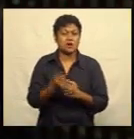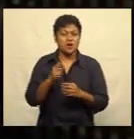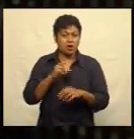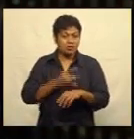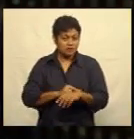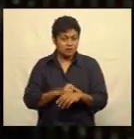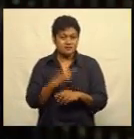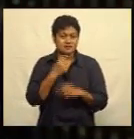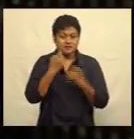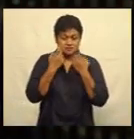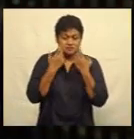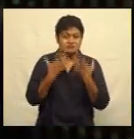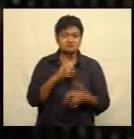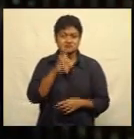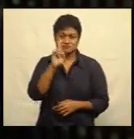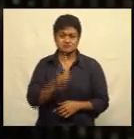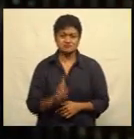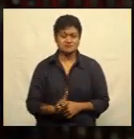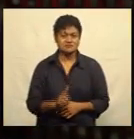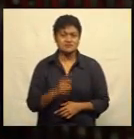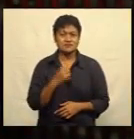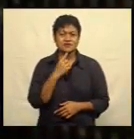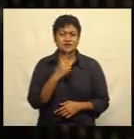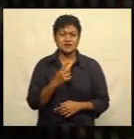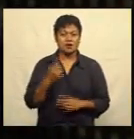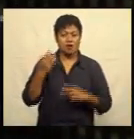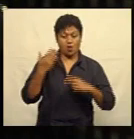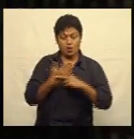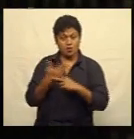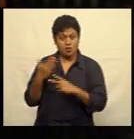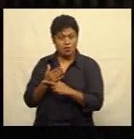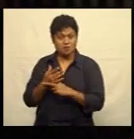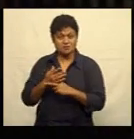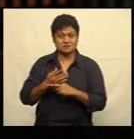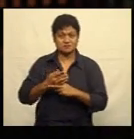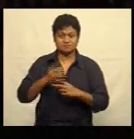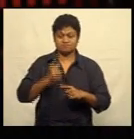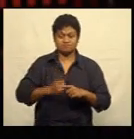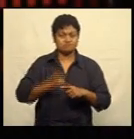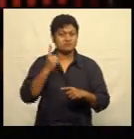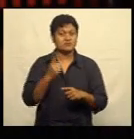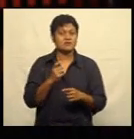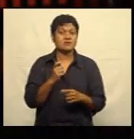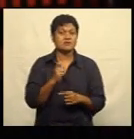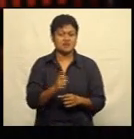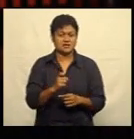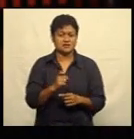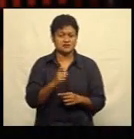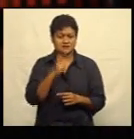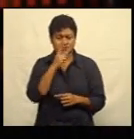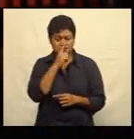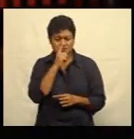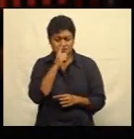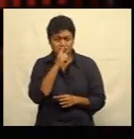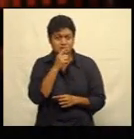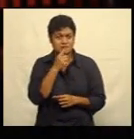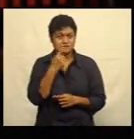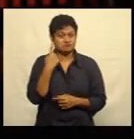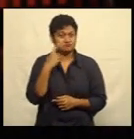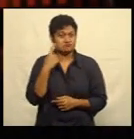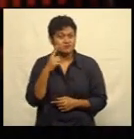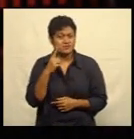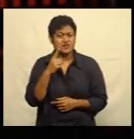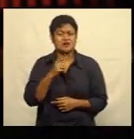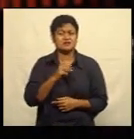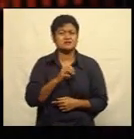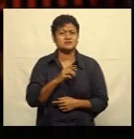that police are ready to implement a lockdown immediately. It's an indication that authorities are not making empty threats and are in a position to act